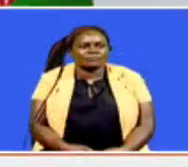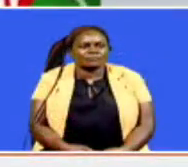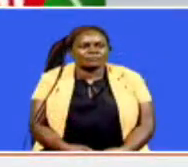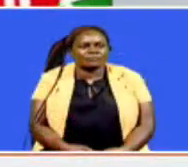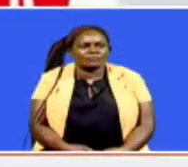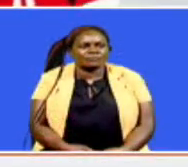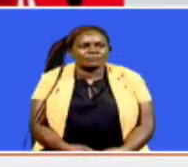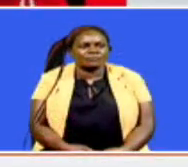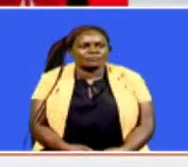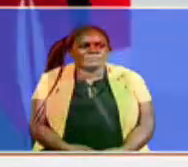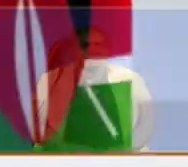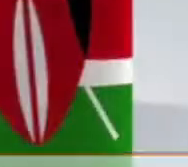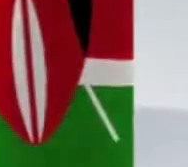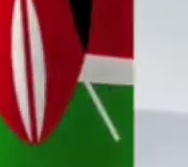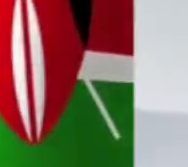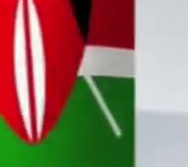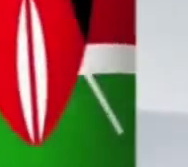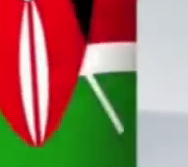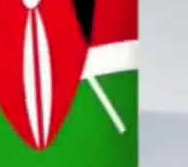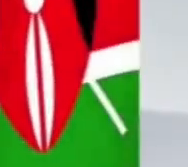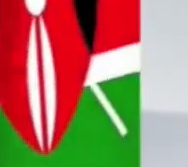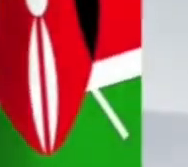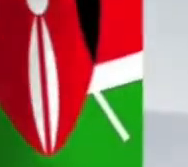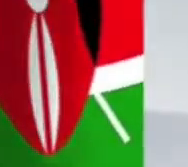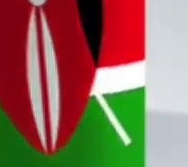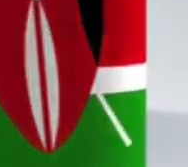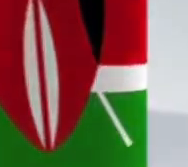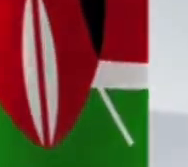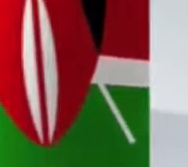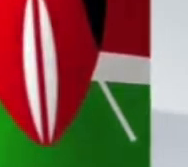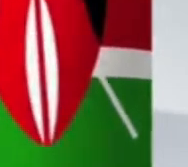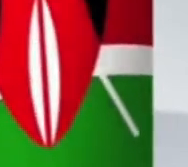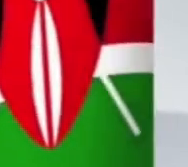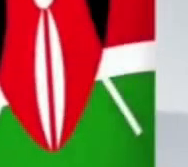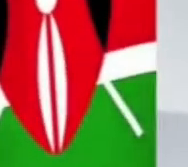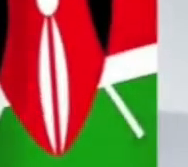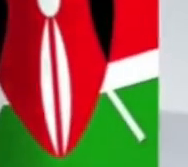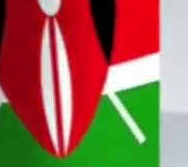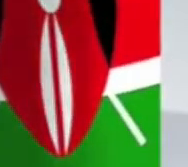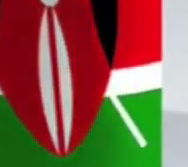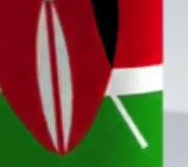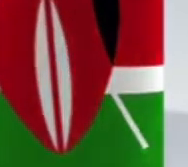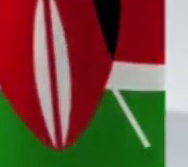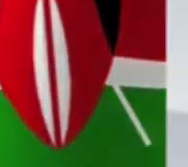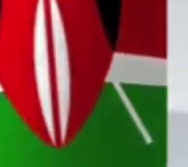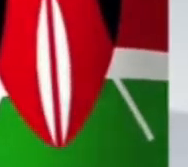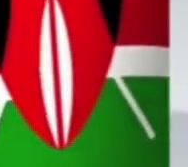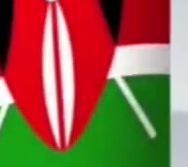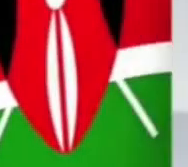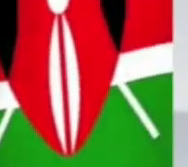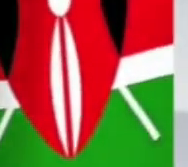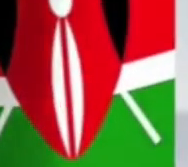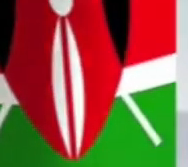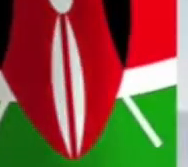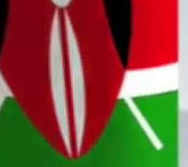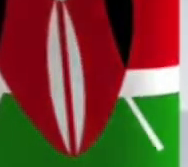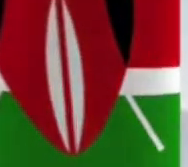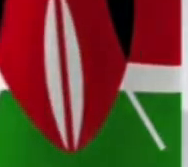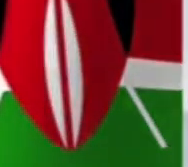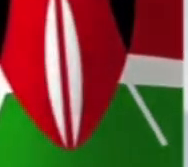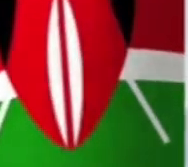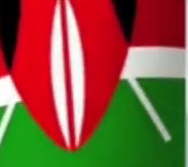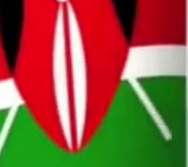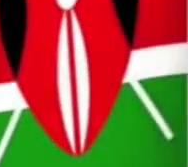Gertrude Chepkemoi, Cynthia Kananu, Maurice Achola, Joshua Leshan, among others, were recognized for their input